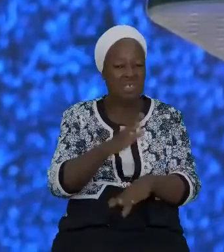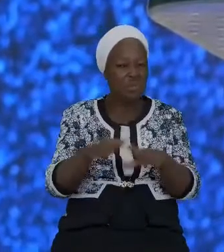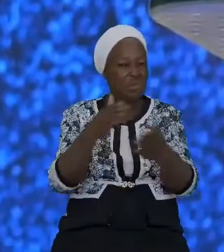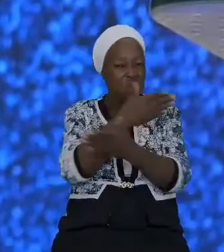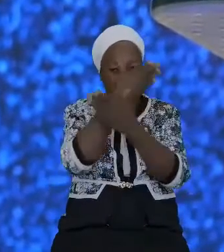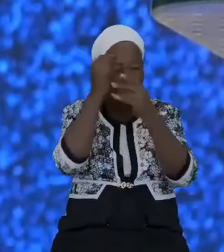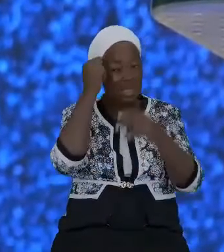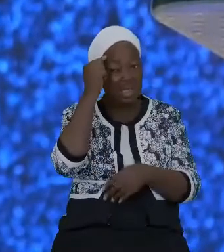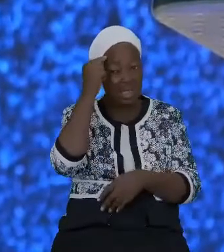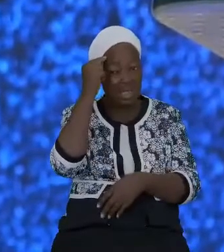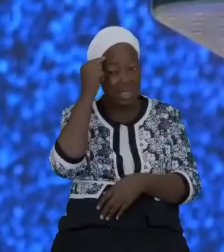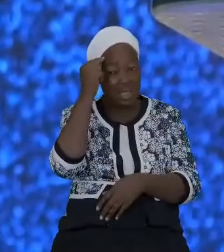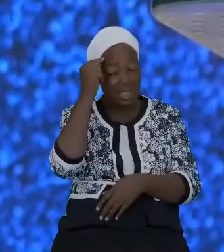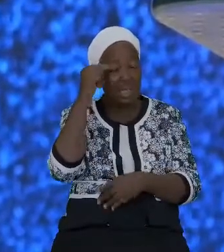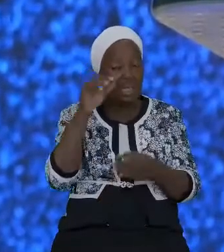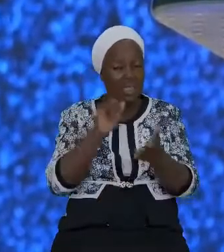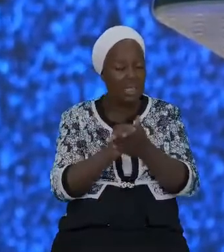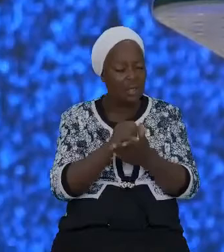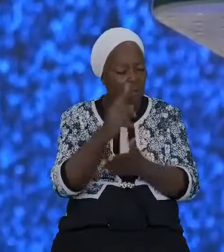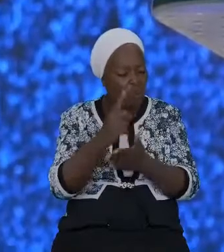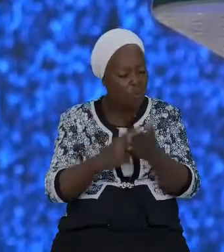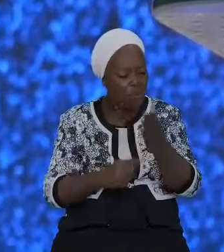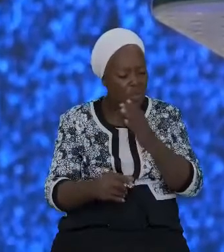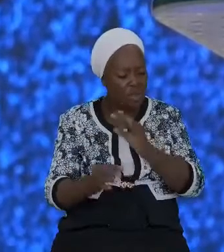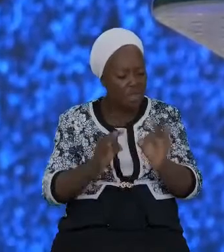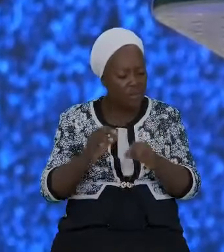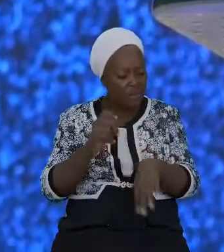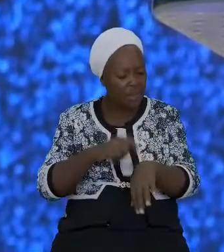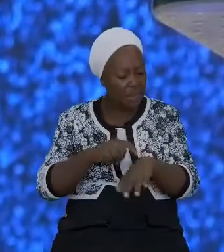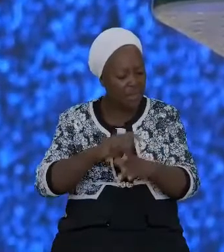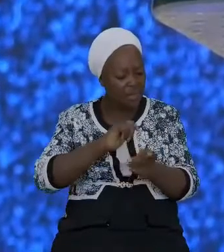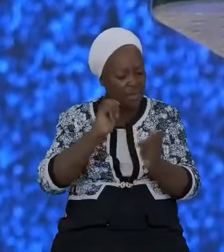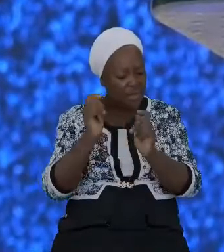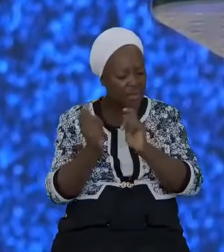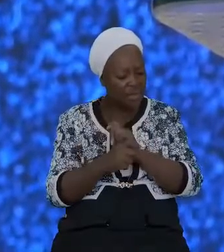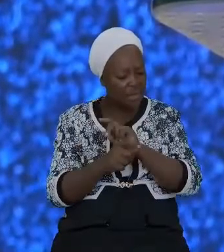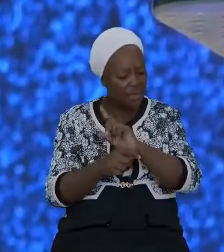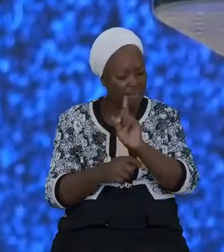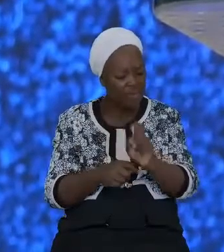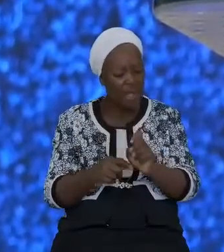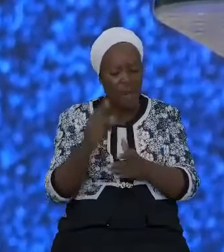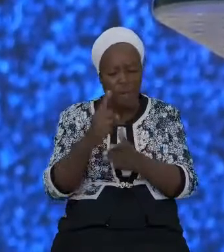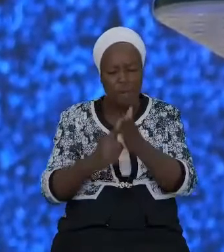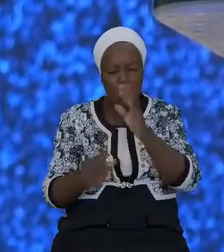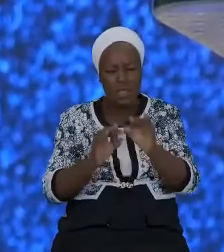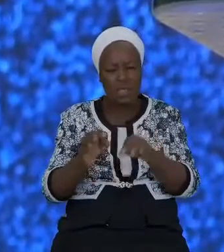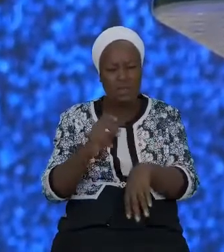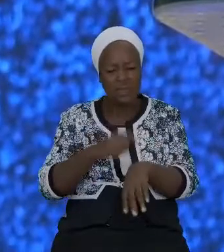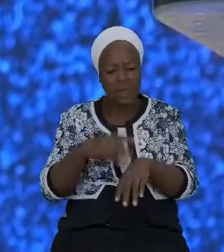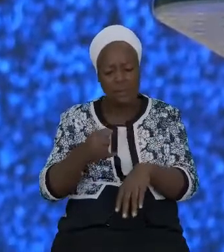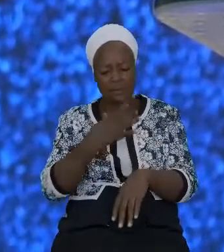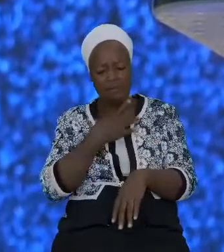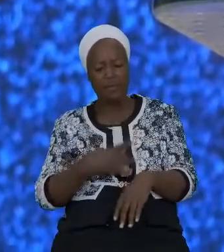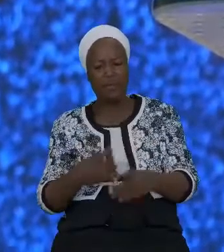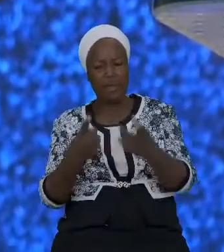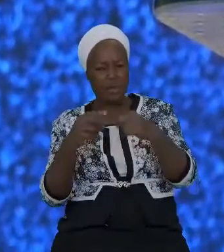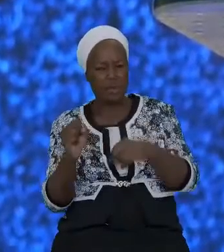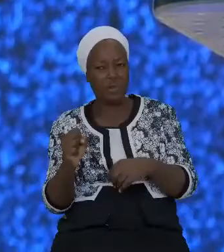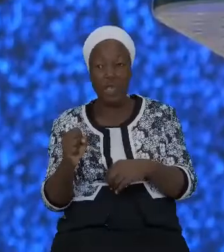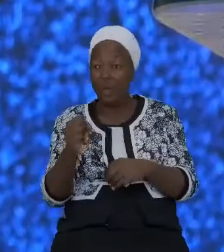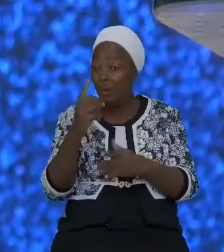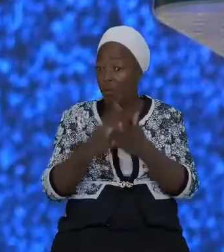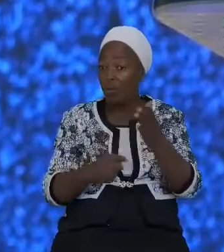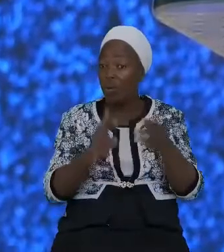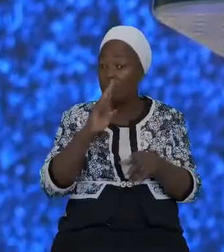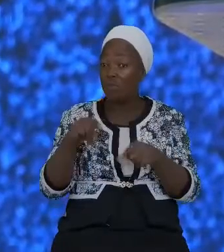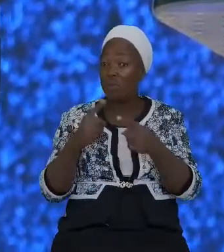that, what if times change? What if time of famine comes? What are we going